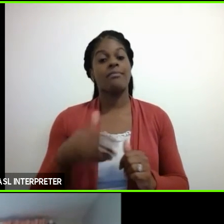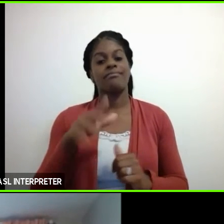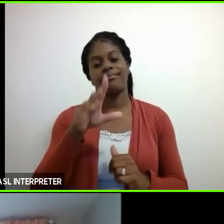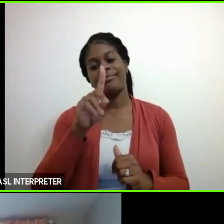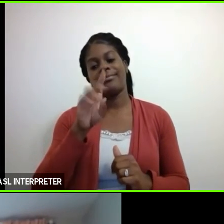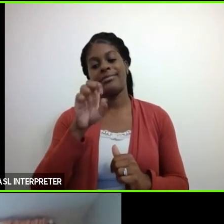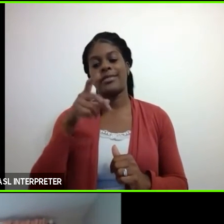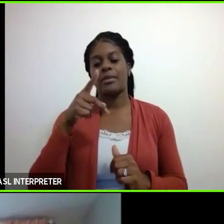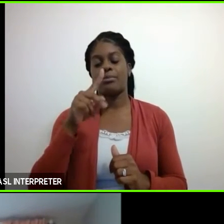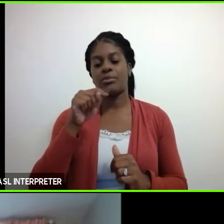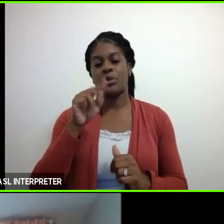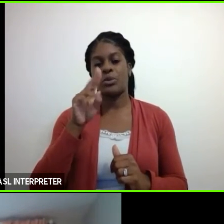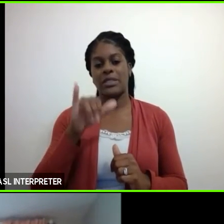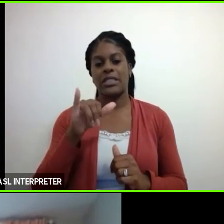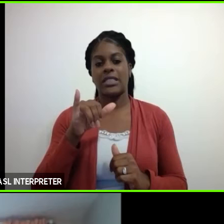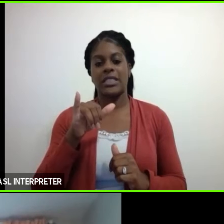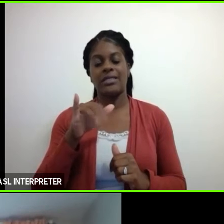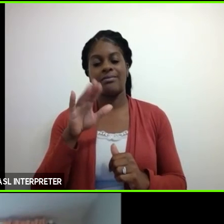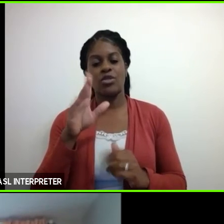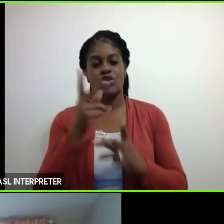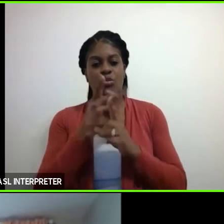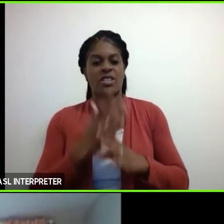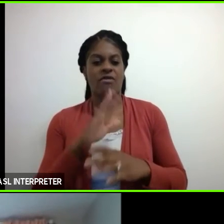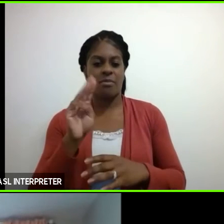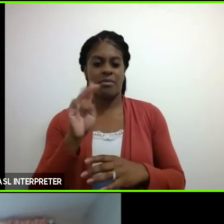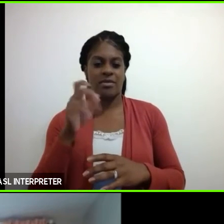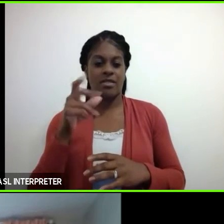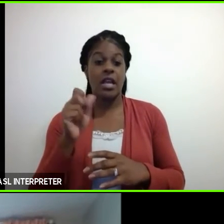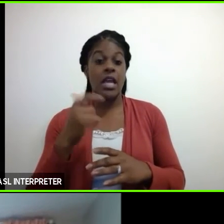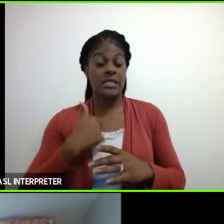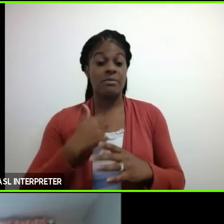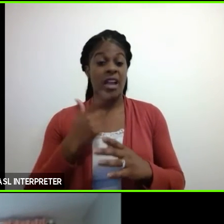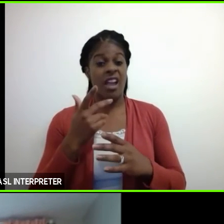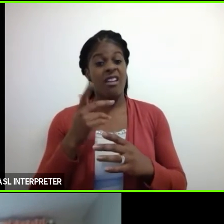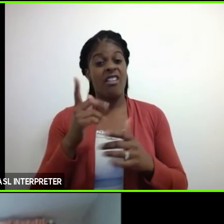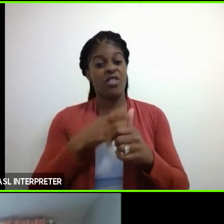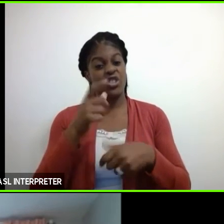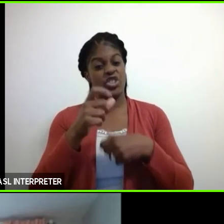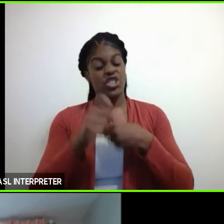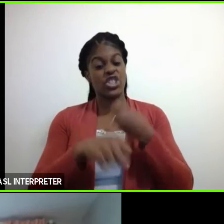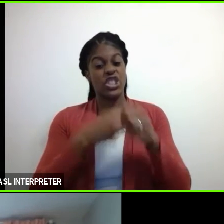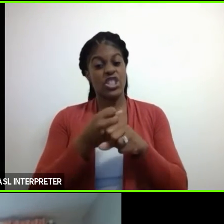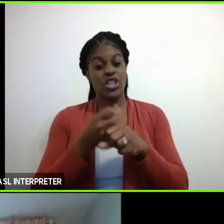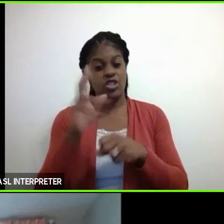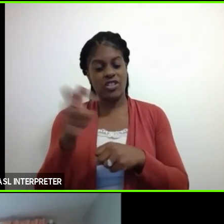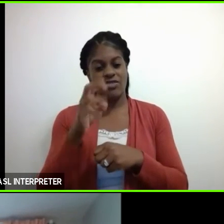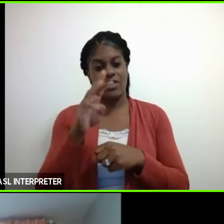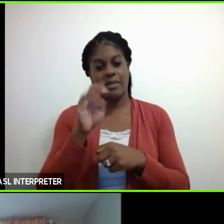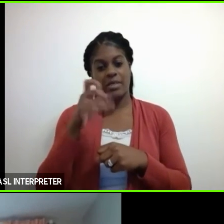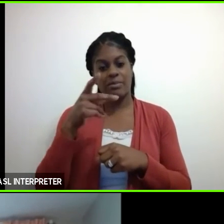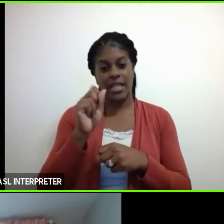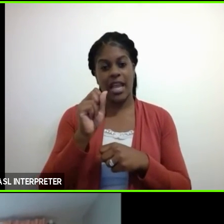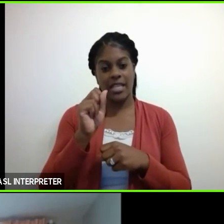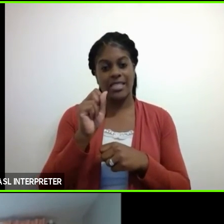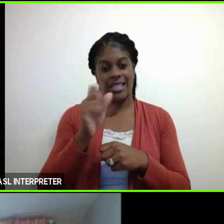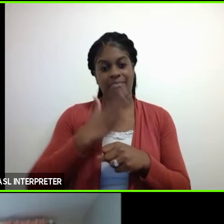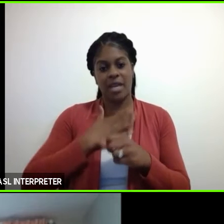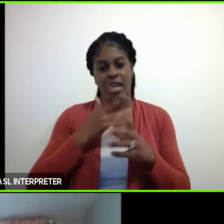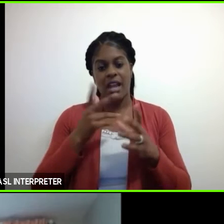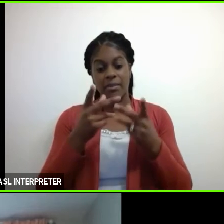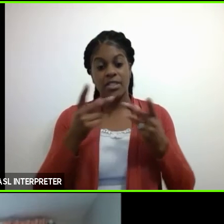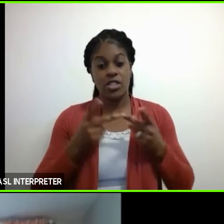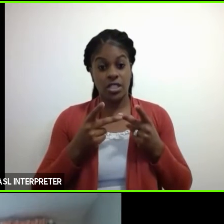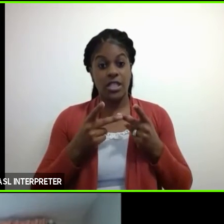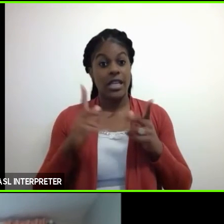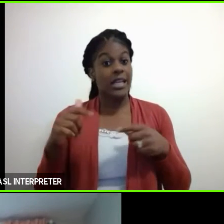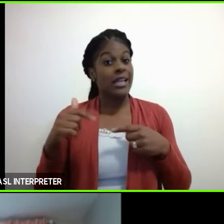Superintendent for Montgomery County Public Schools, and this is actually my first year transitioning back into MCPS and within this position. And it